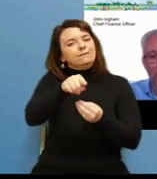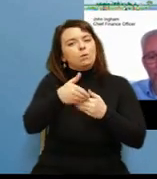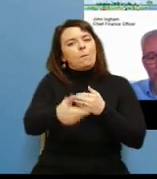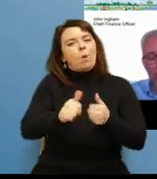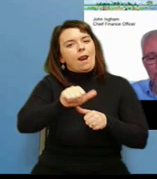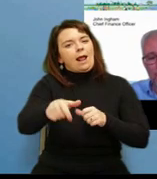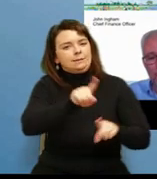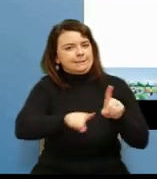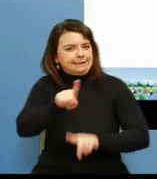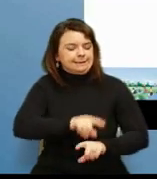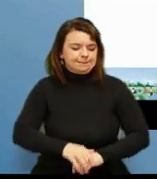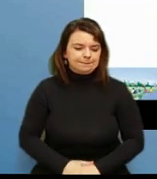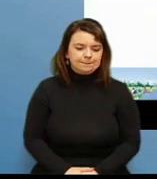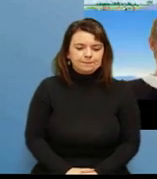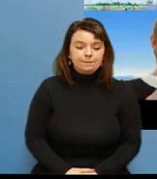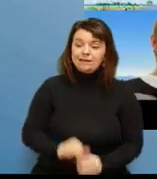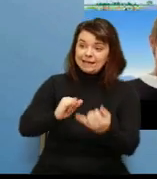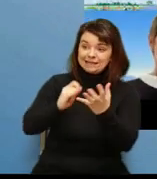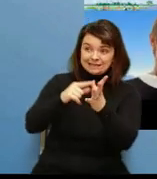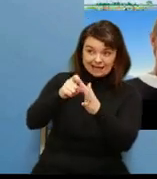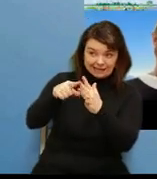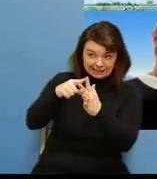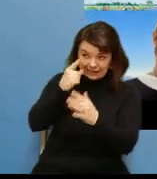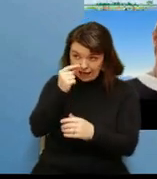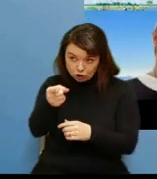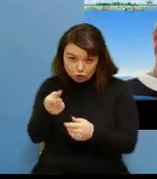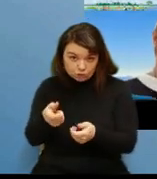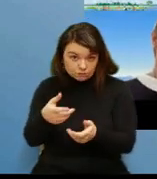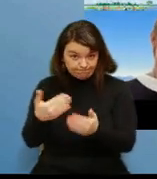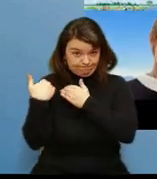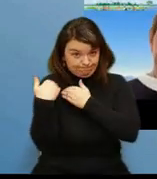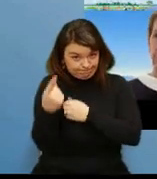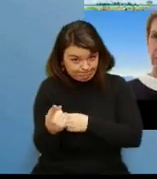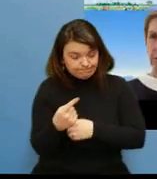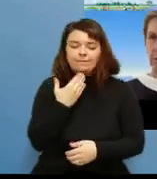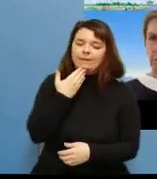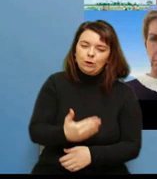helpful. Sadie, can you pick that up? Thank you.